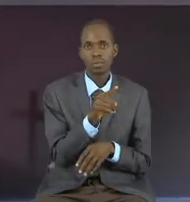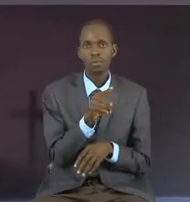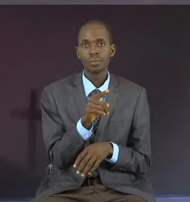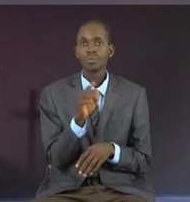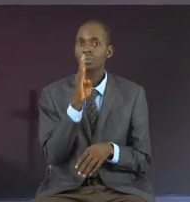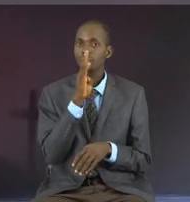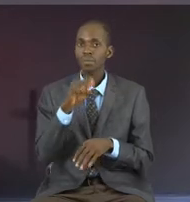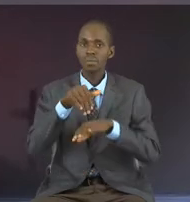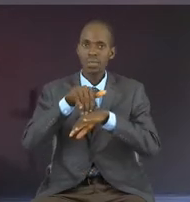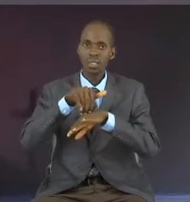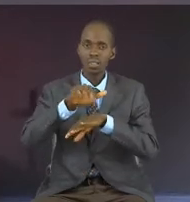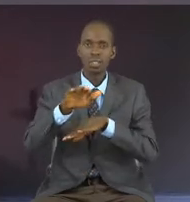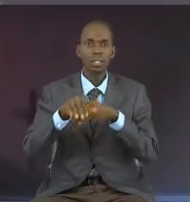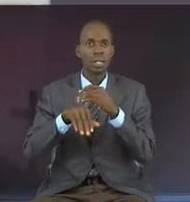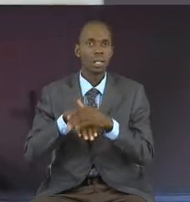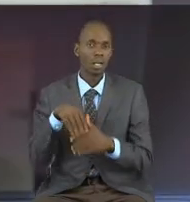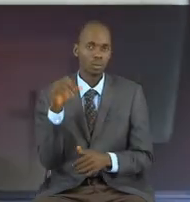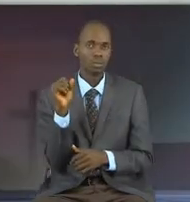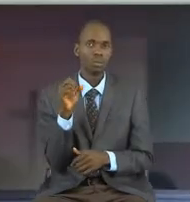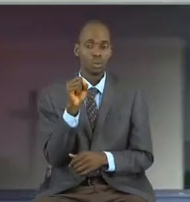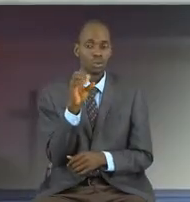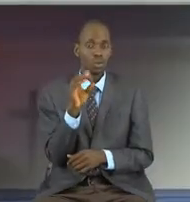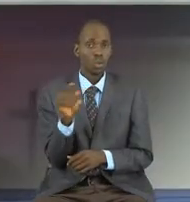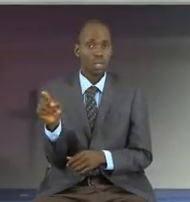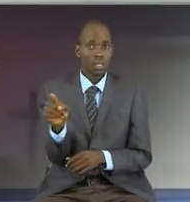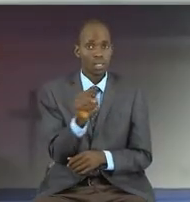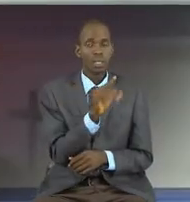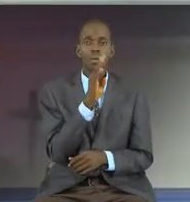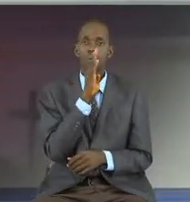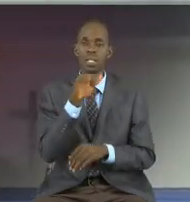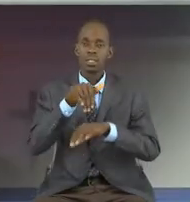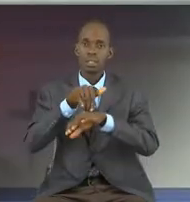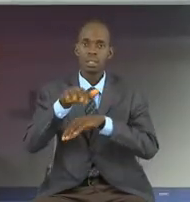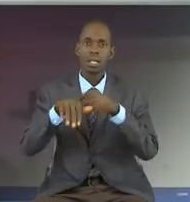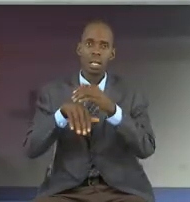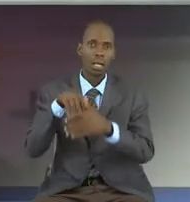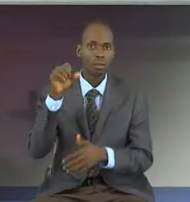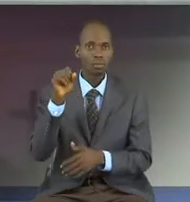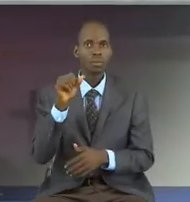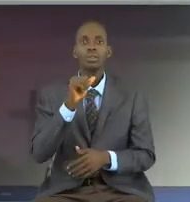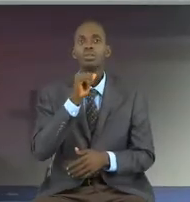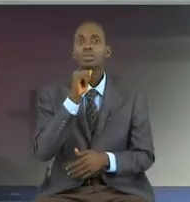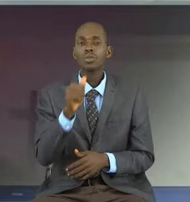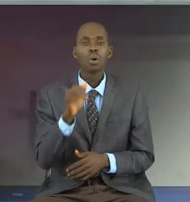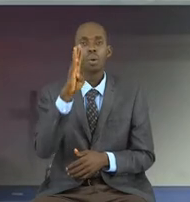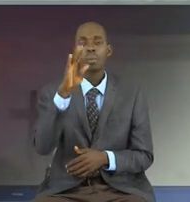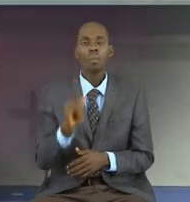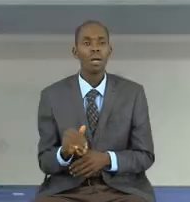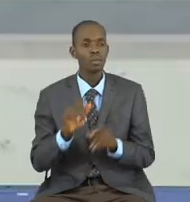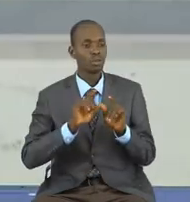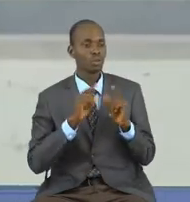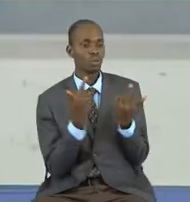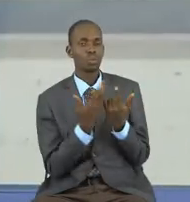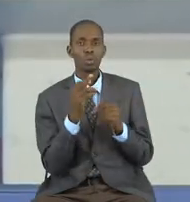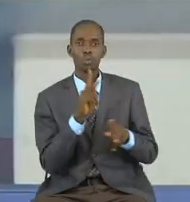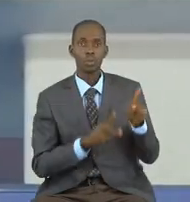sent forth. So they, being sent forth, not by a committee. So they,